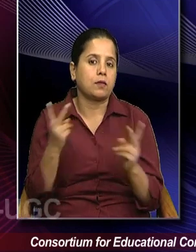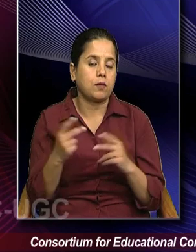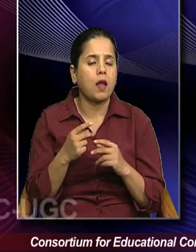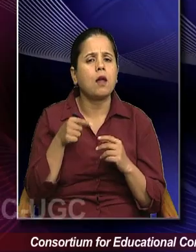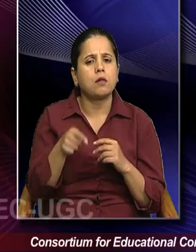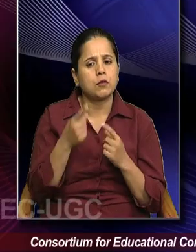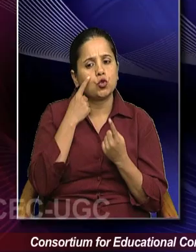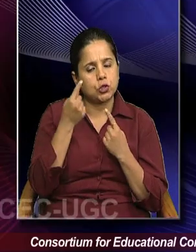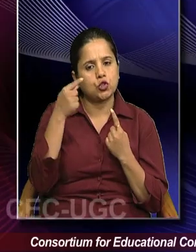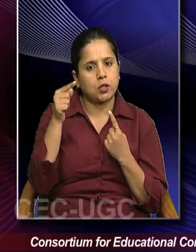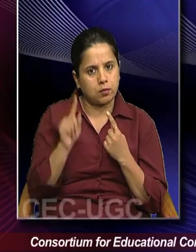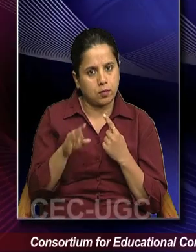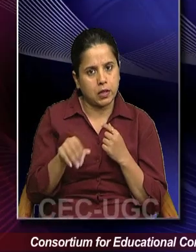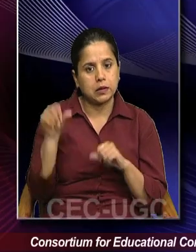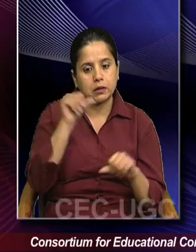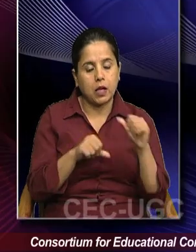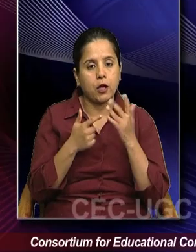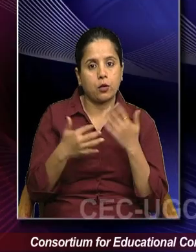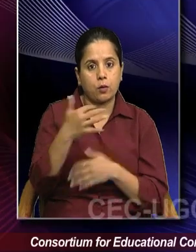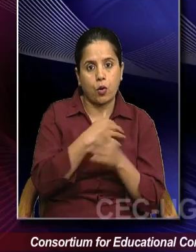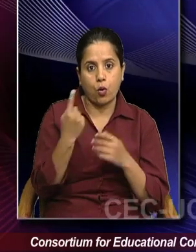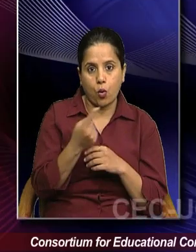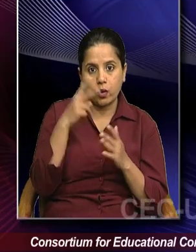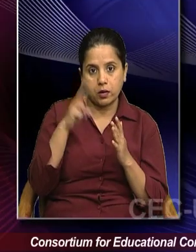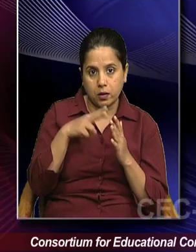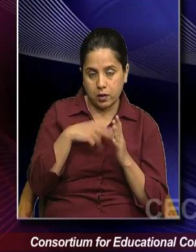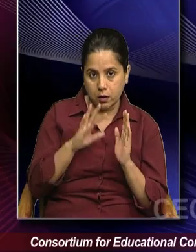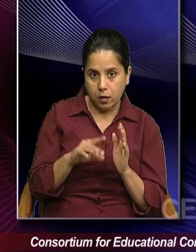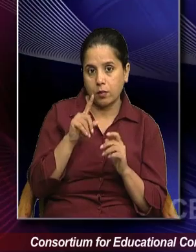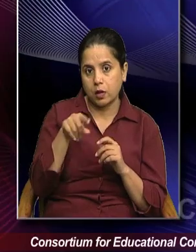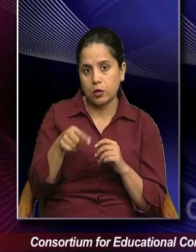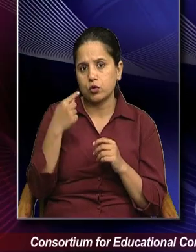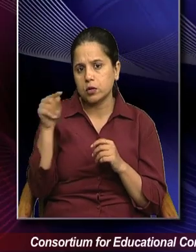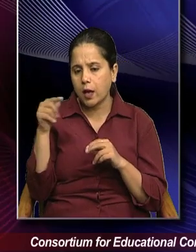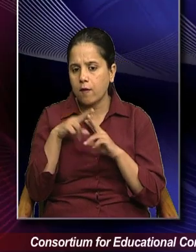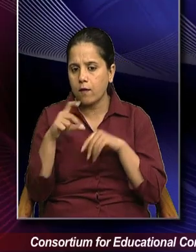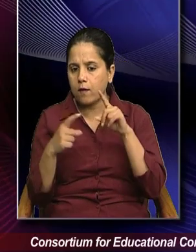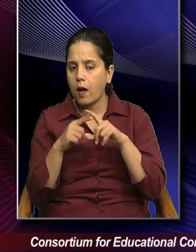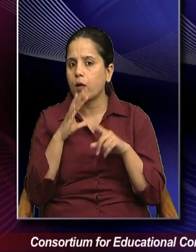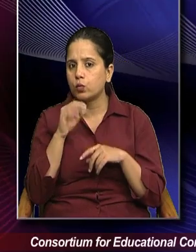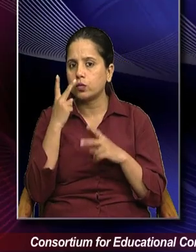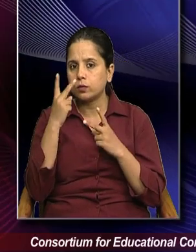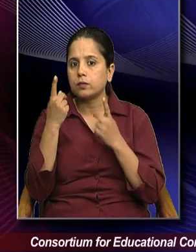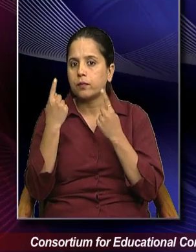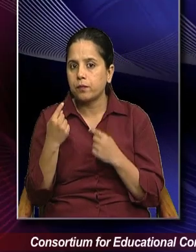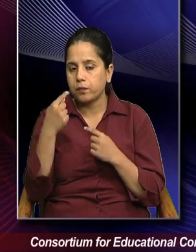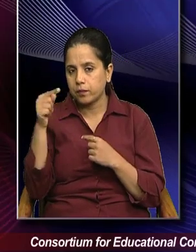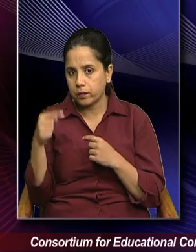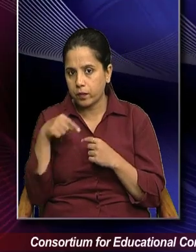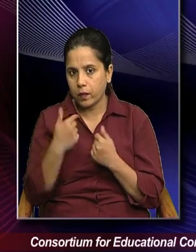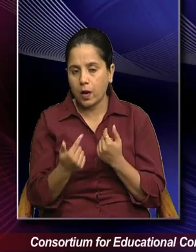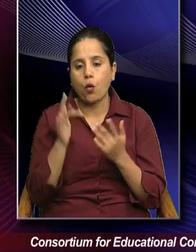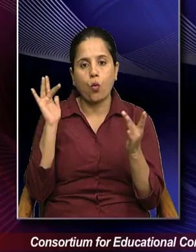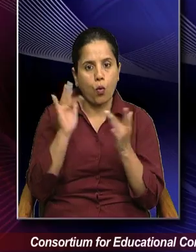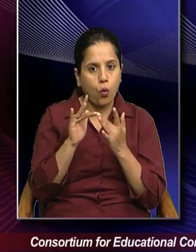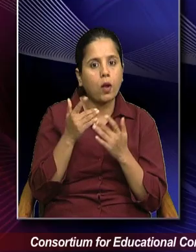Verify. Science reporting is not just about reading, it's about checking facts. Contact and consult